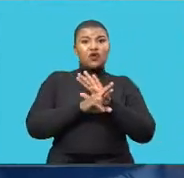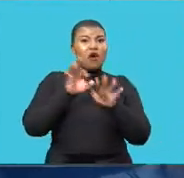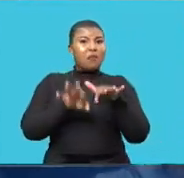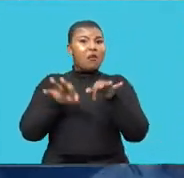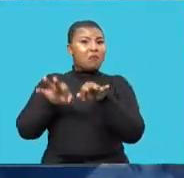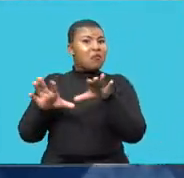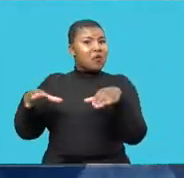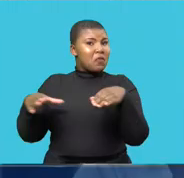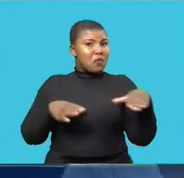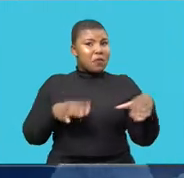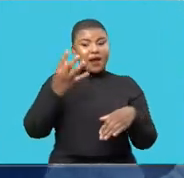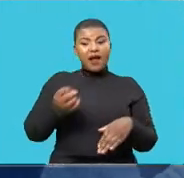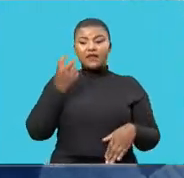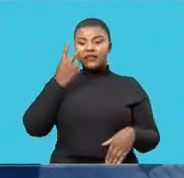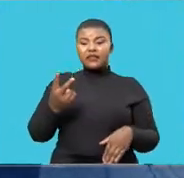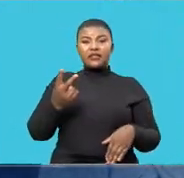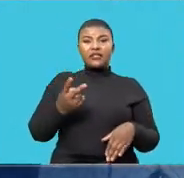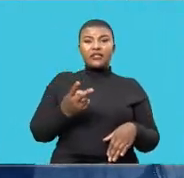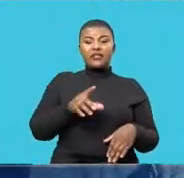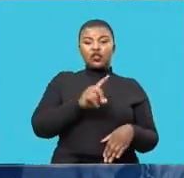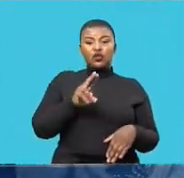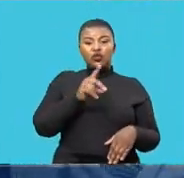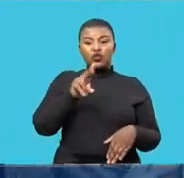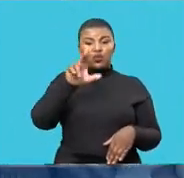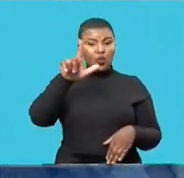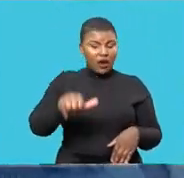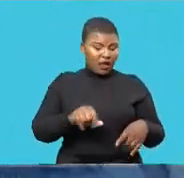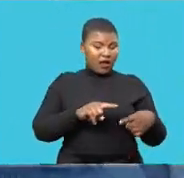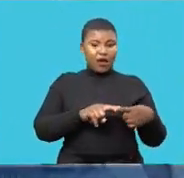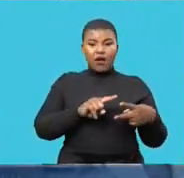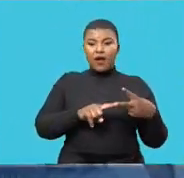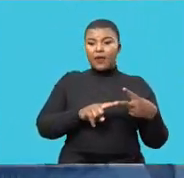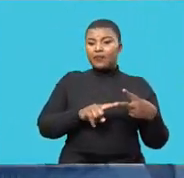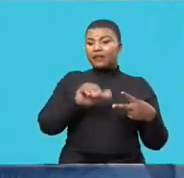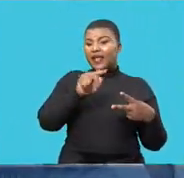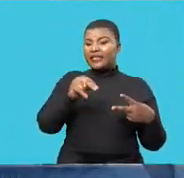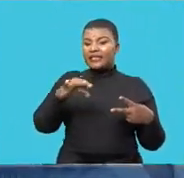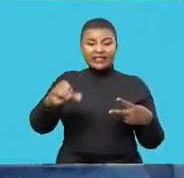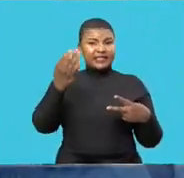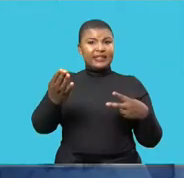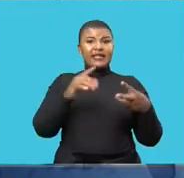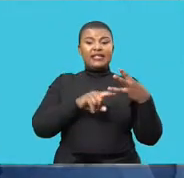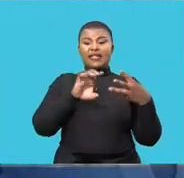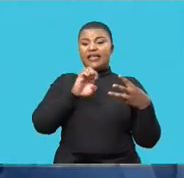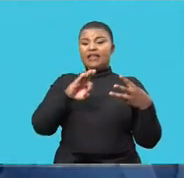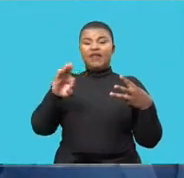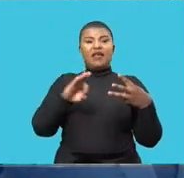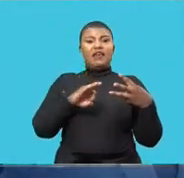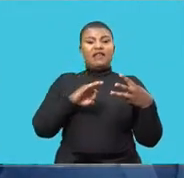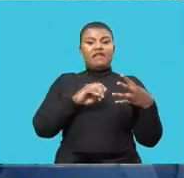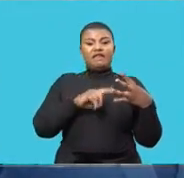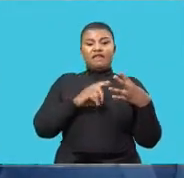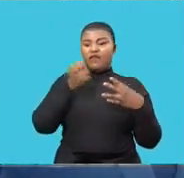from different political parties. You have Operation Dudula, the ACT party. We also have ANC. We also have EFF, just